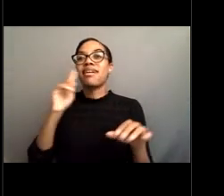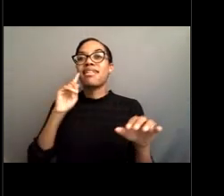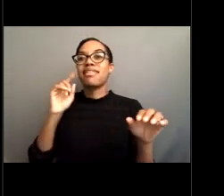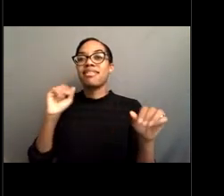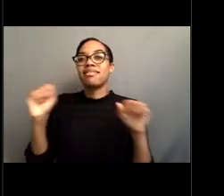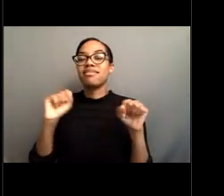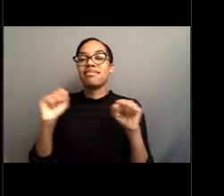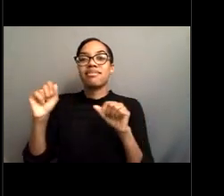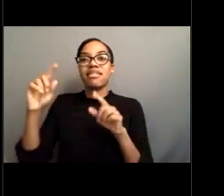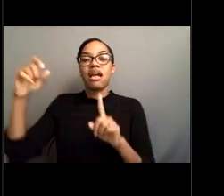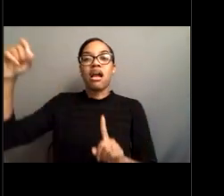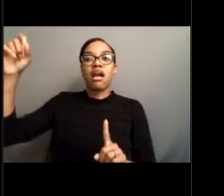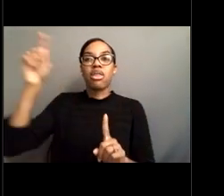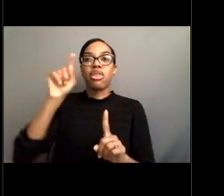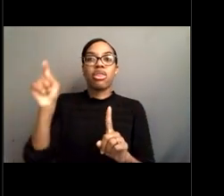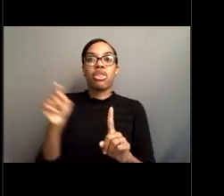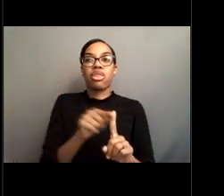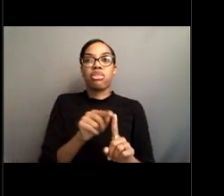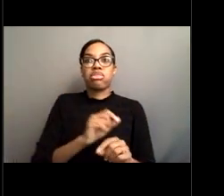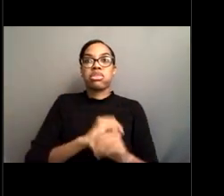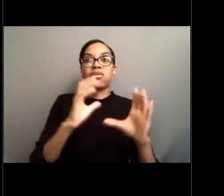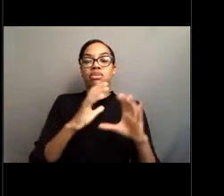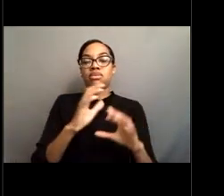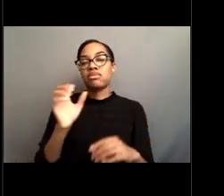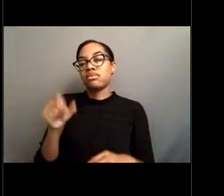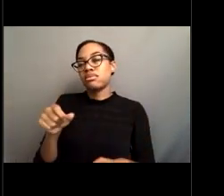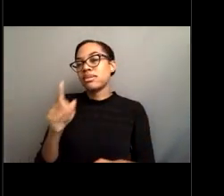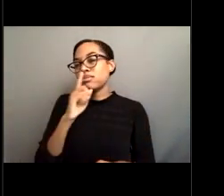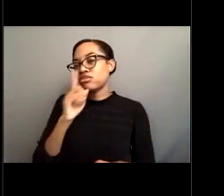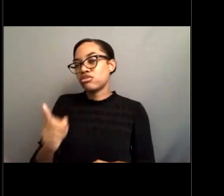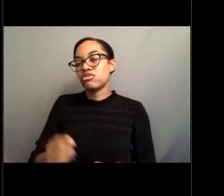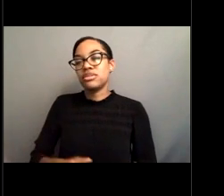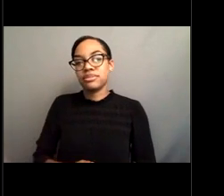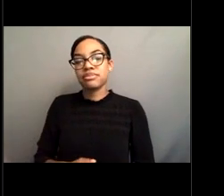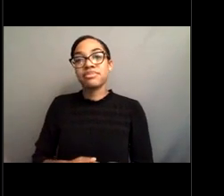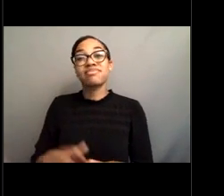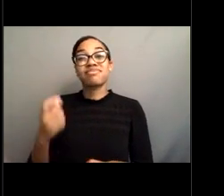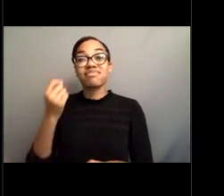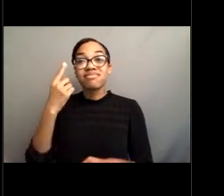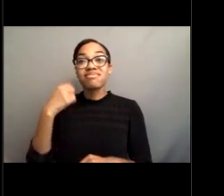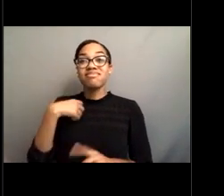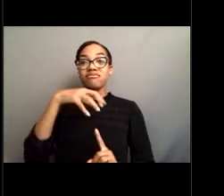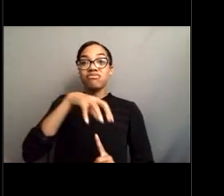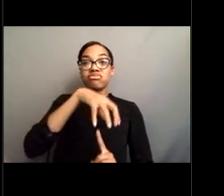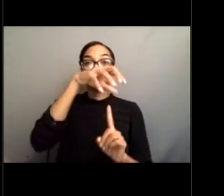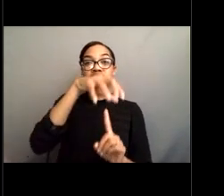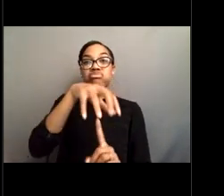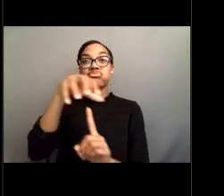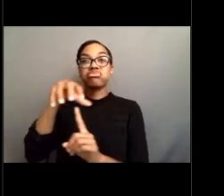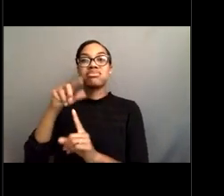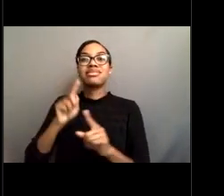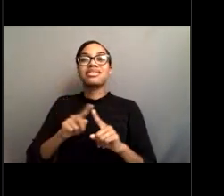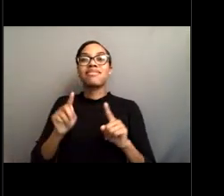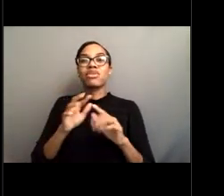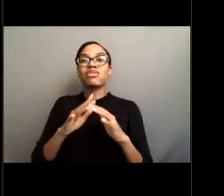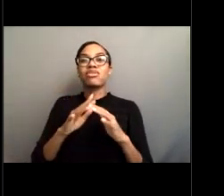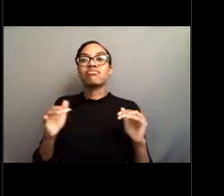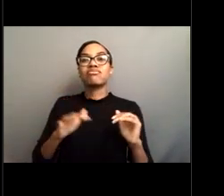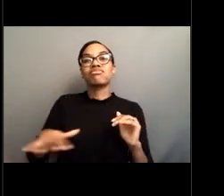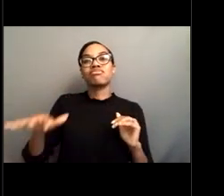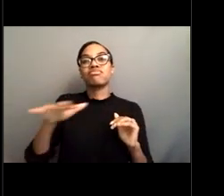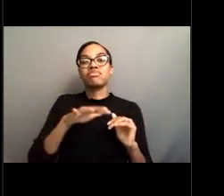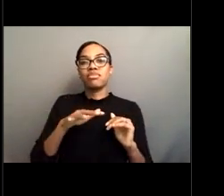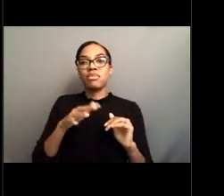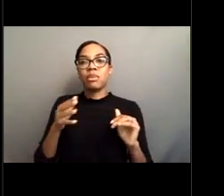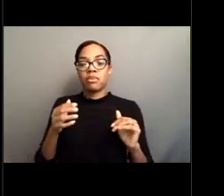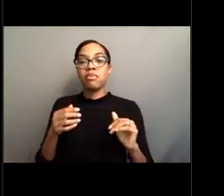of the nature of the atmosphere. You know, we launch these balloons, you know, from all these different locations. And sometimes they are going to fly near